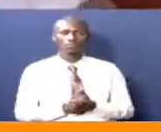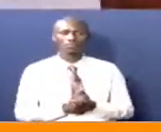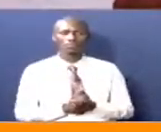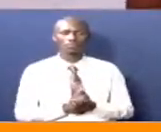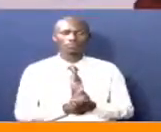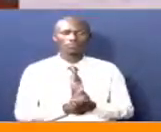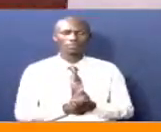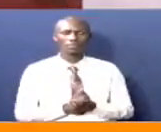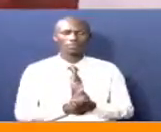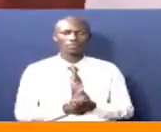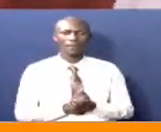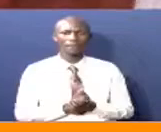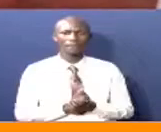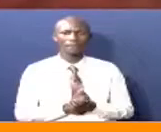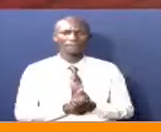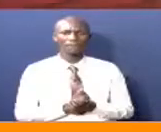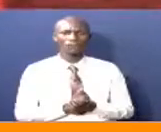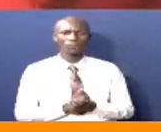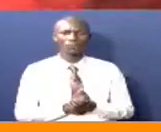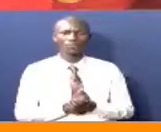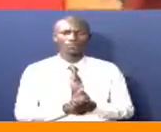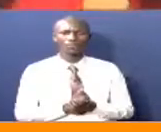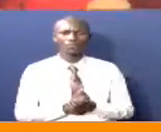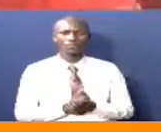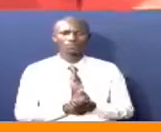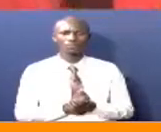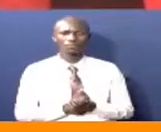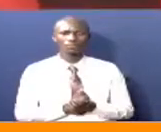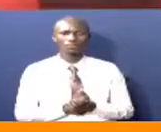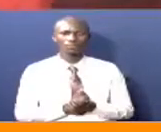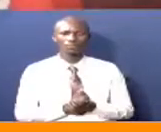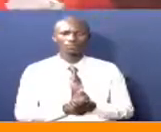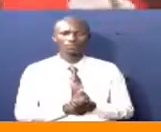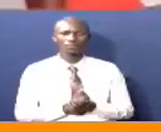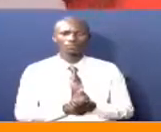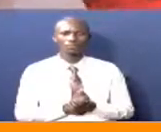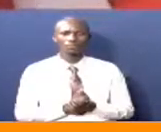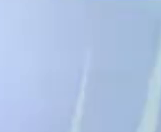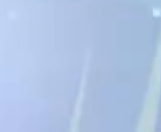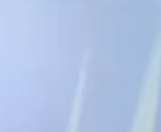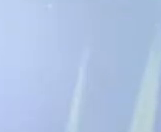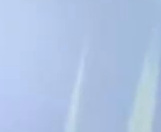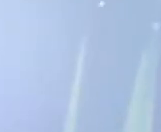kitui cha umiloni wa sua, ngilibote ya Movoma Mumo TV, nitawa Aida Wangile.